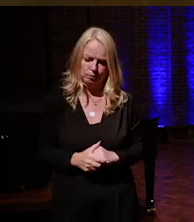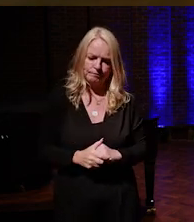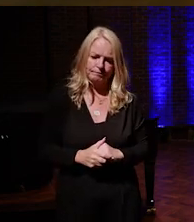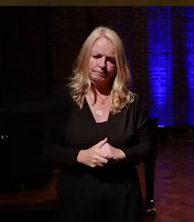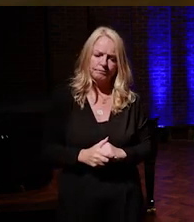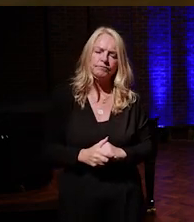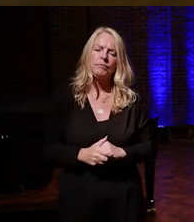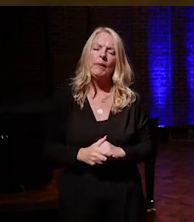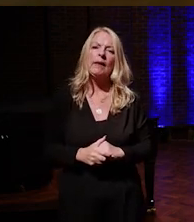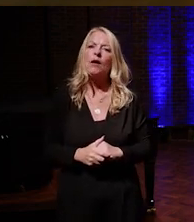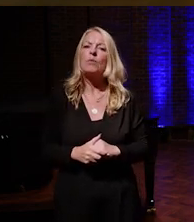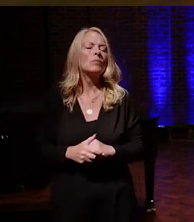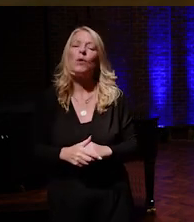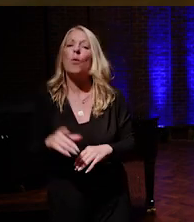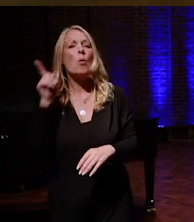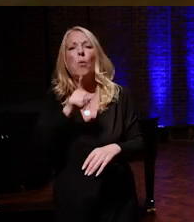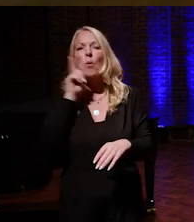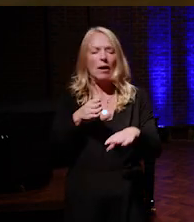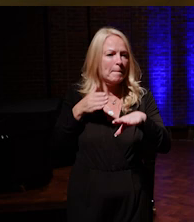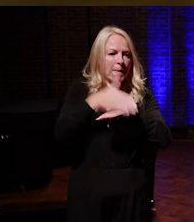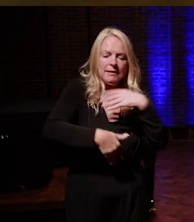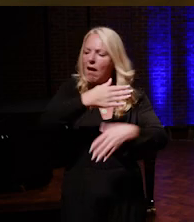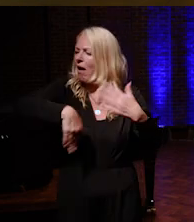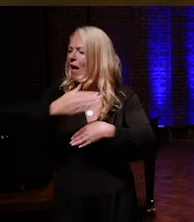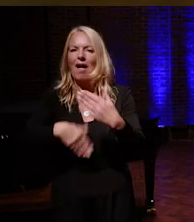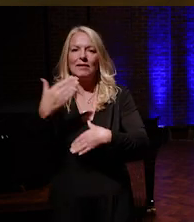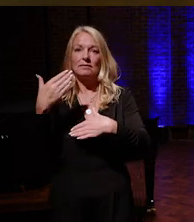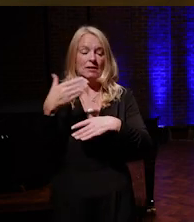But the trouble is, we never slow down and take the time to notice them.